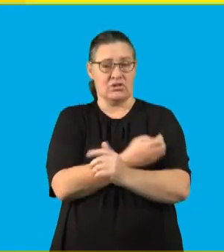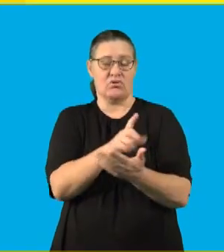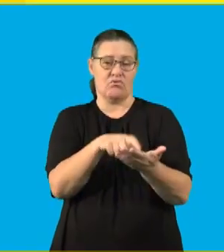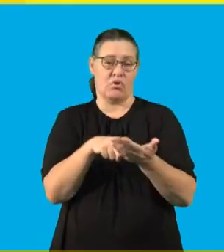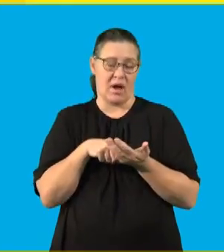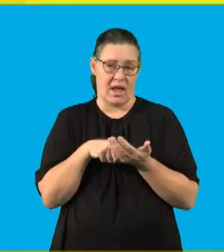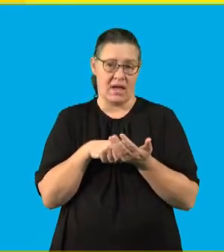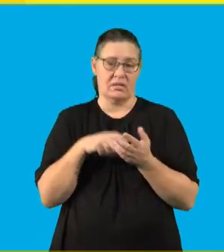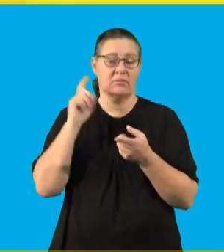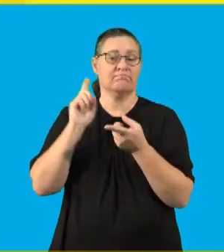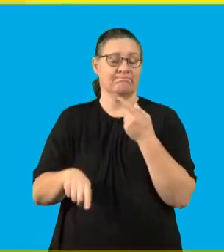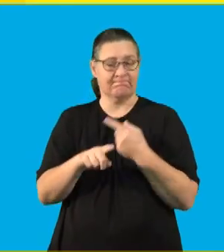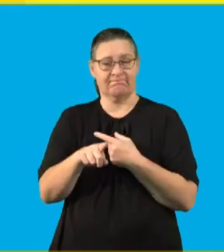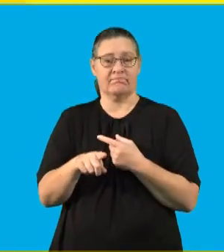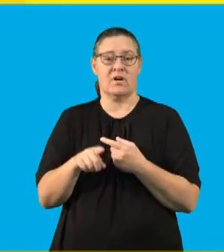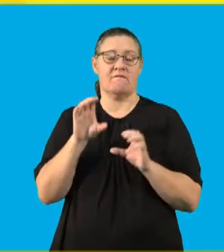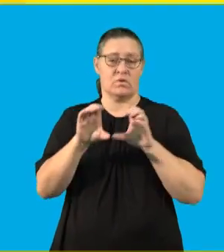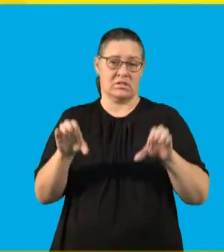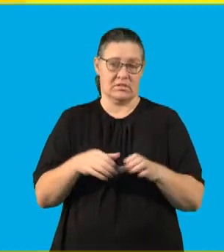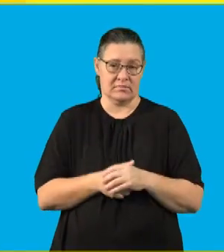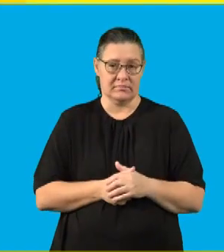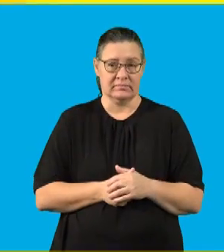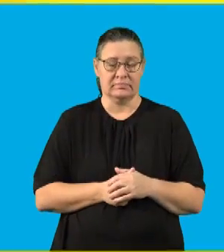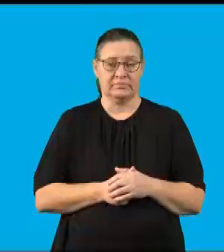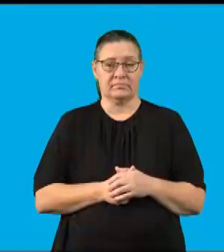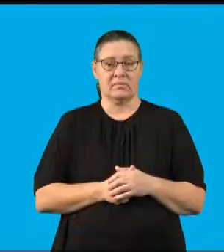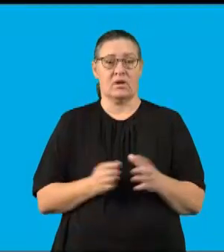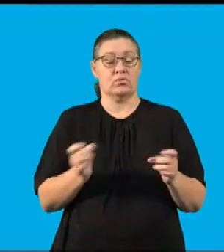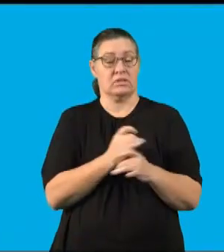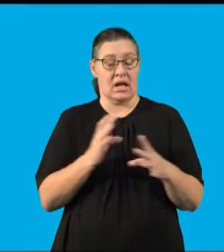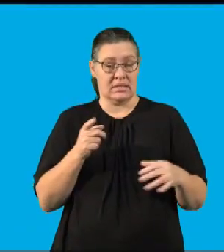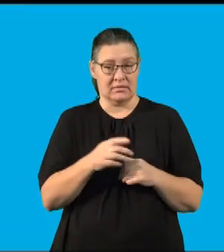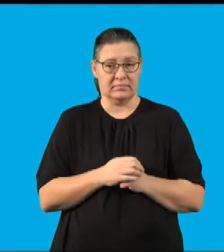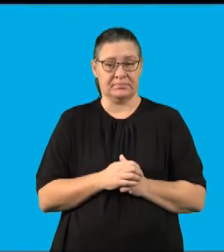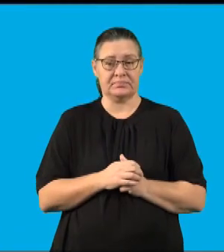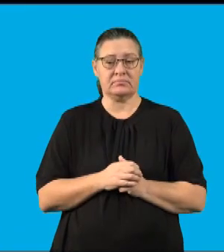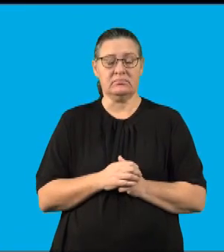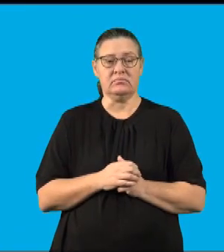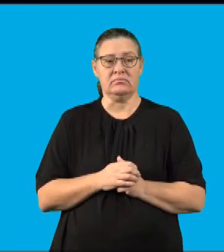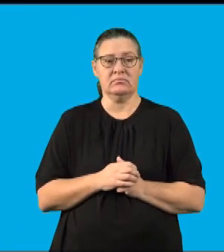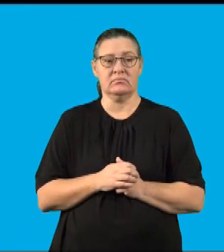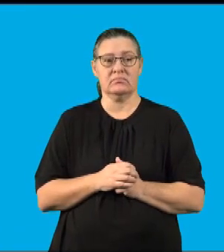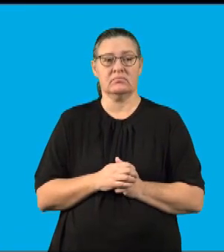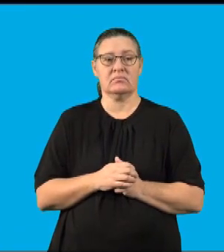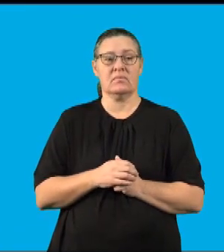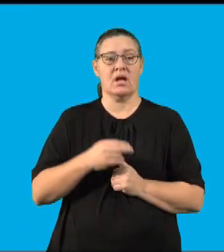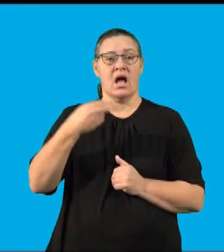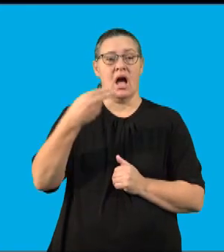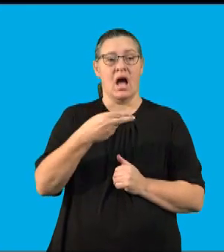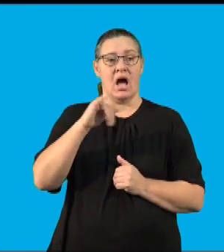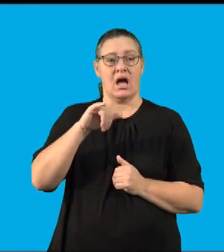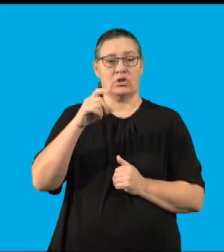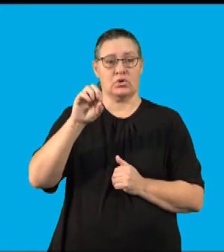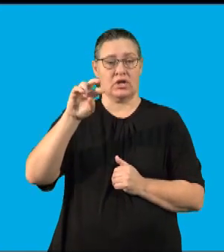that is required to overcome those intermolecular forces. So to start now, our hydrogen bonds. So